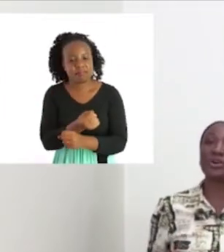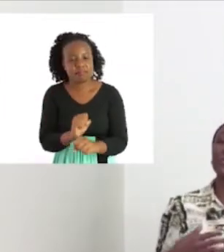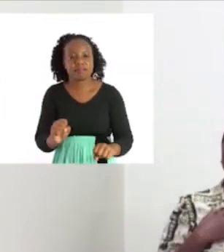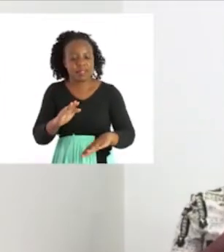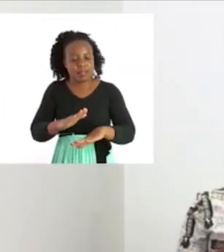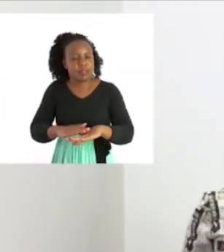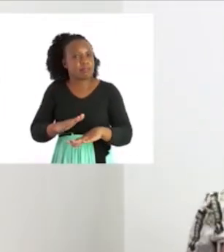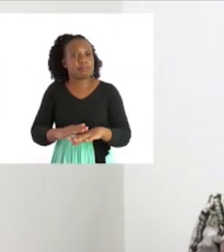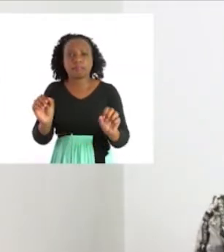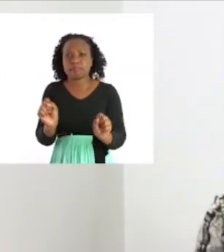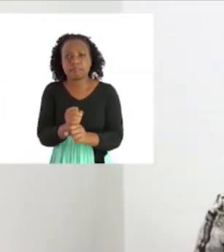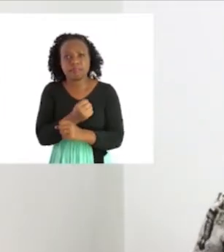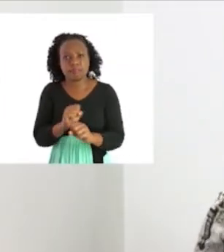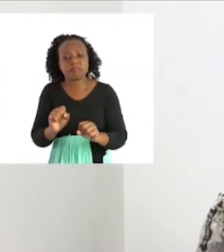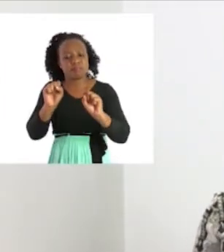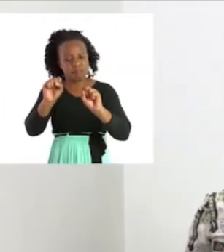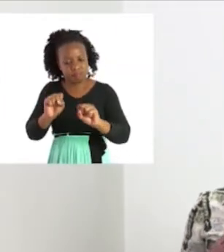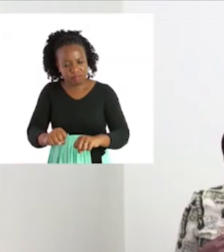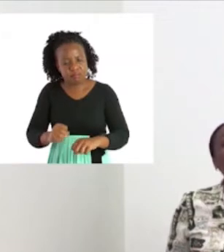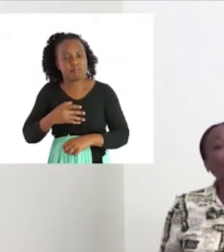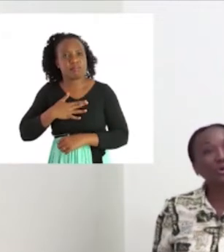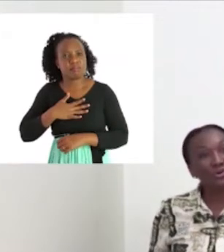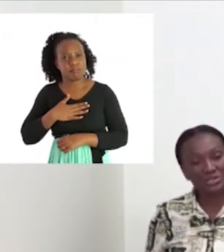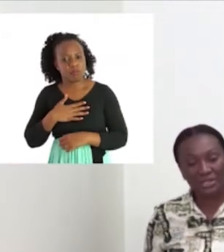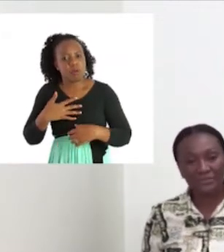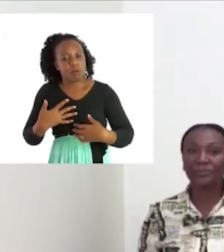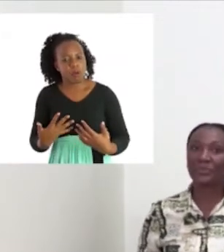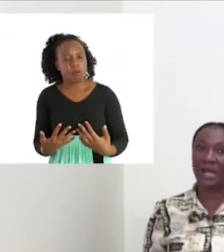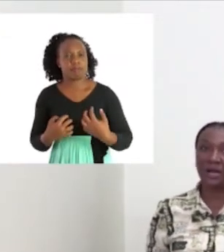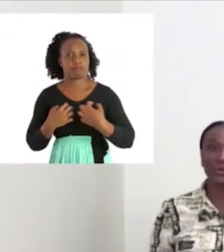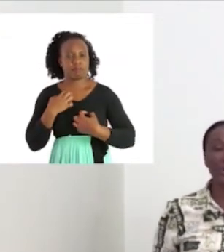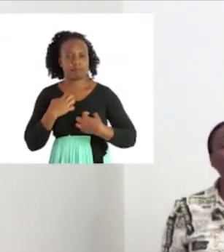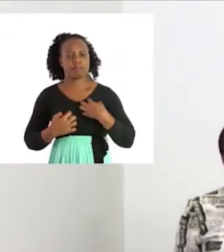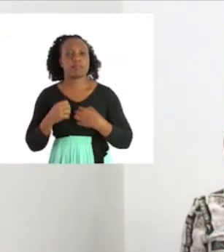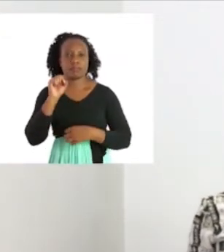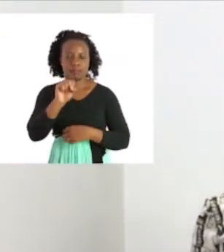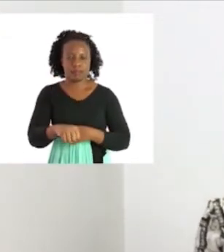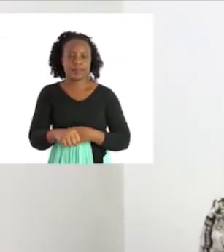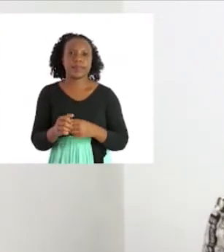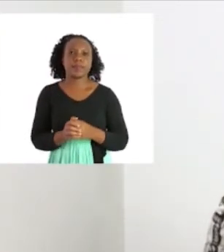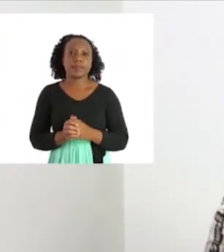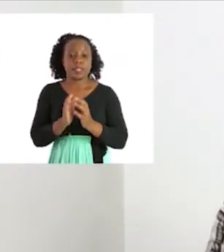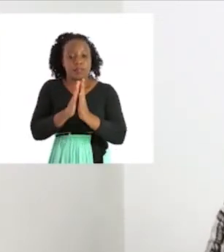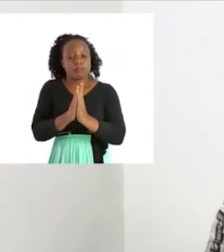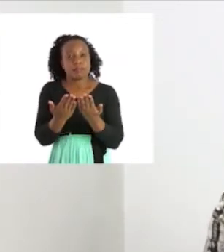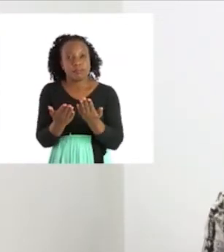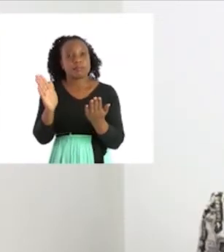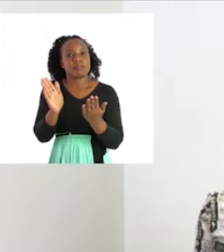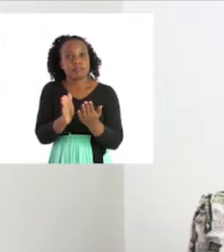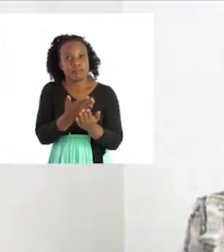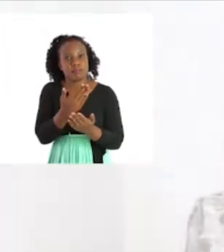It is often a feeling or an emotion. Now, in your books, Chanel, on